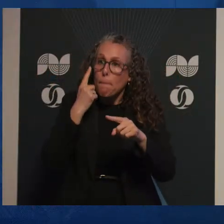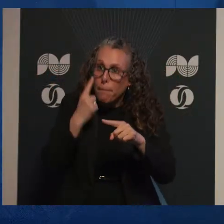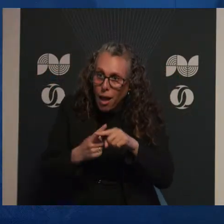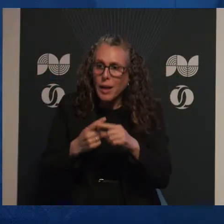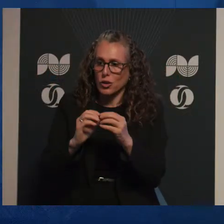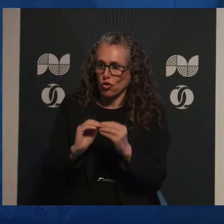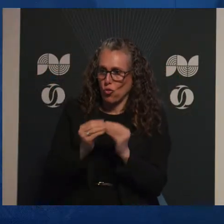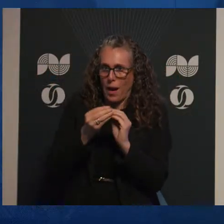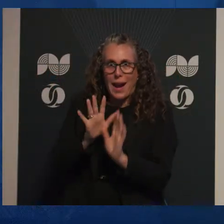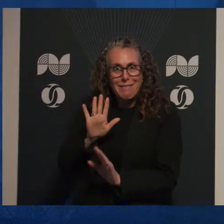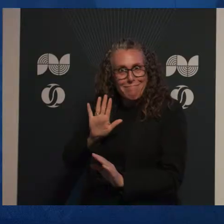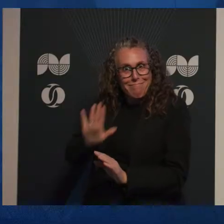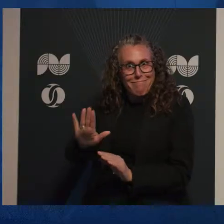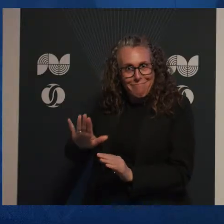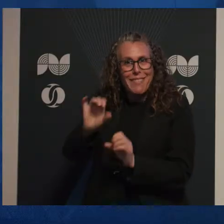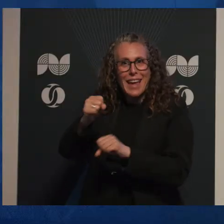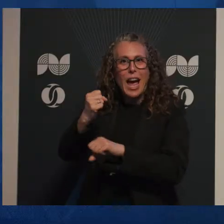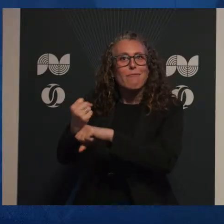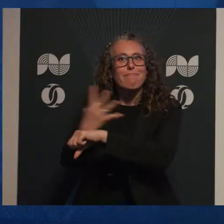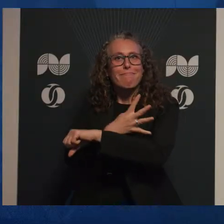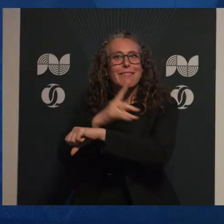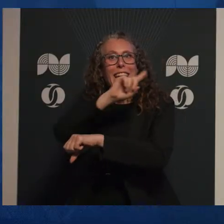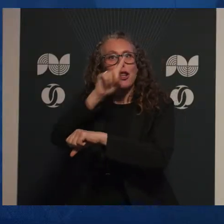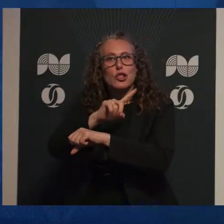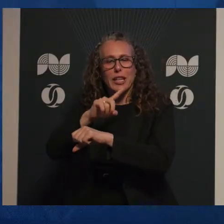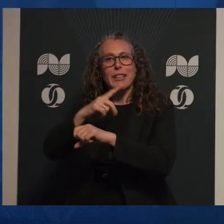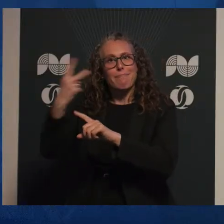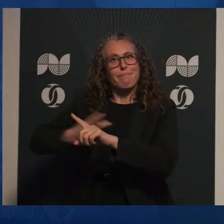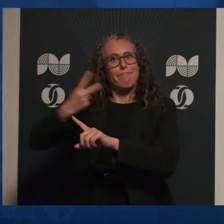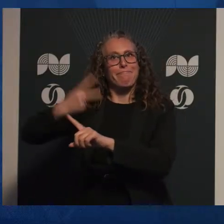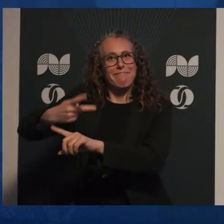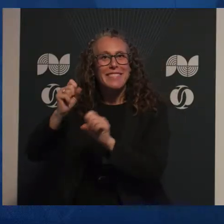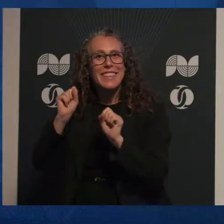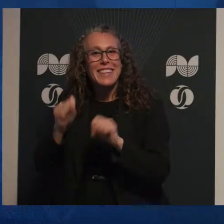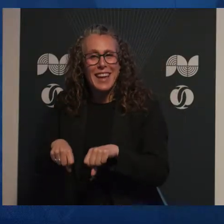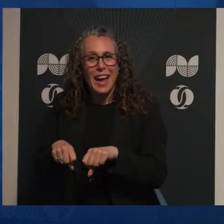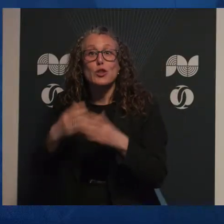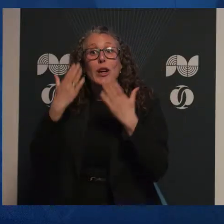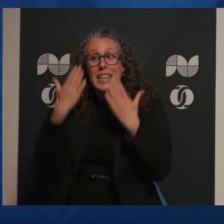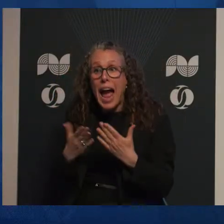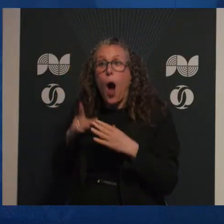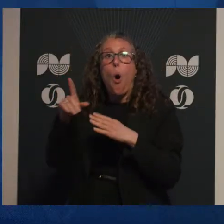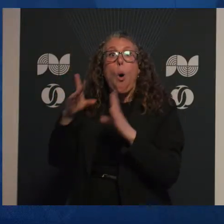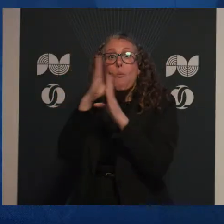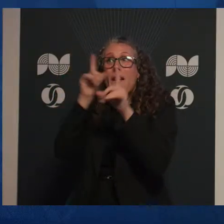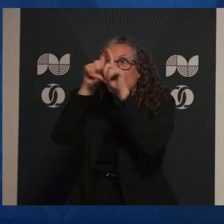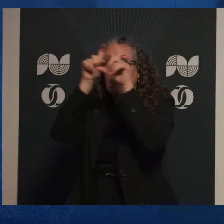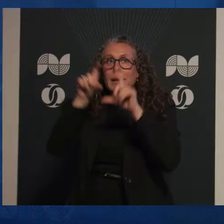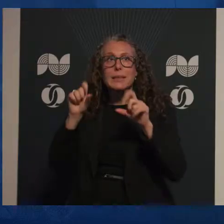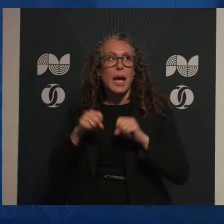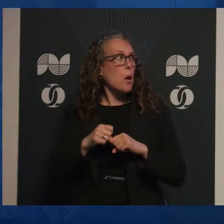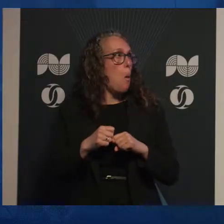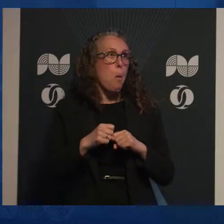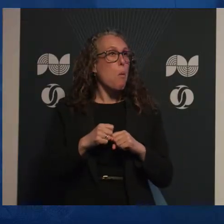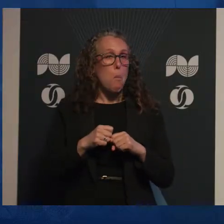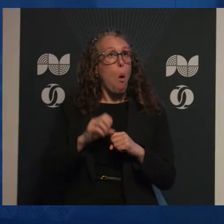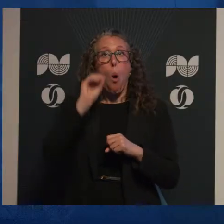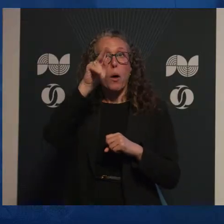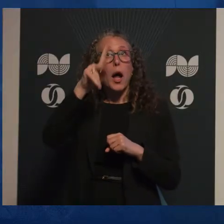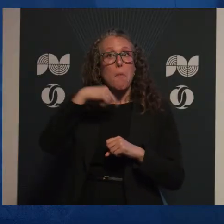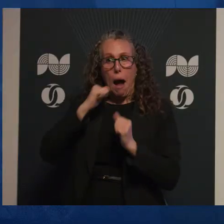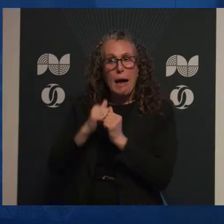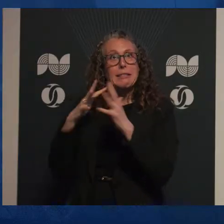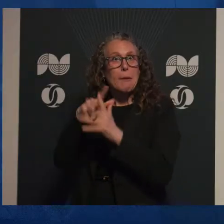market. That requires a stable regulatory regime where the private sector can come in and invest. And Moldova's